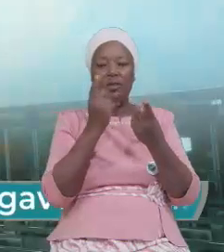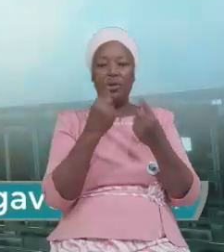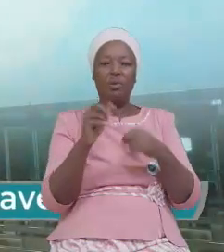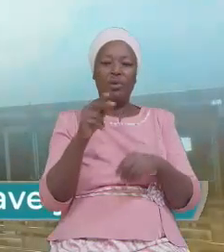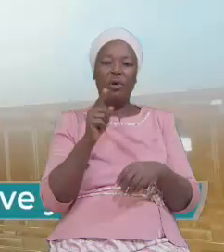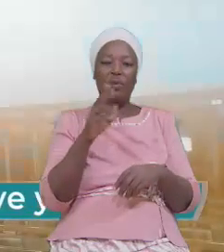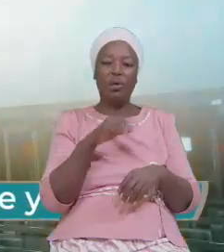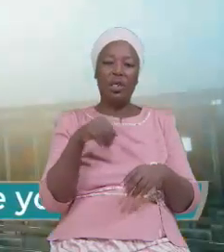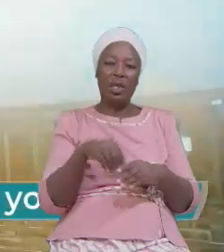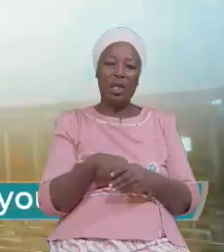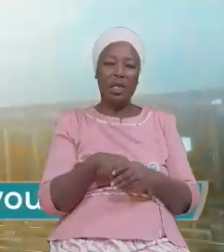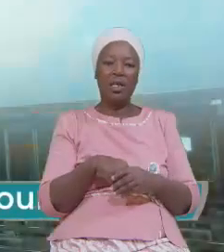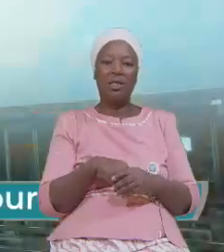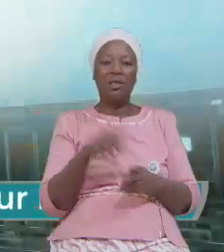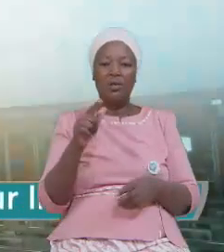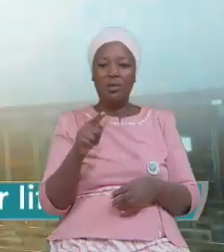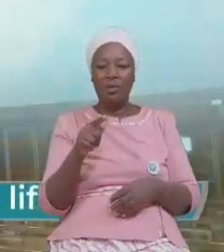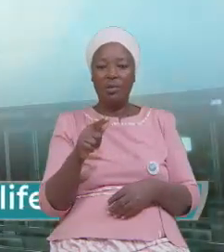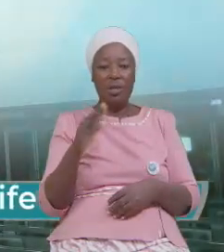2023 at Deepalife Bible Church.